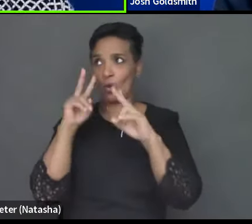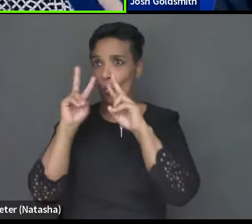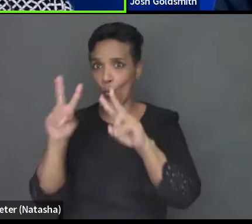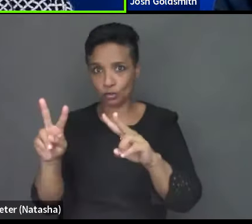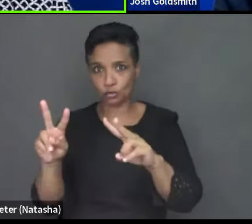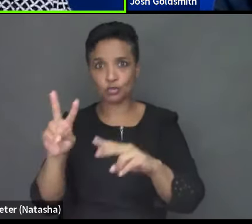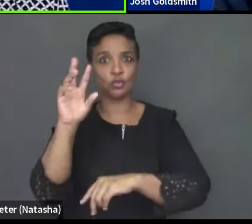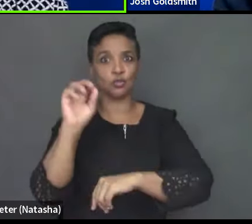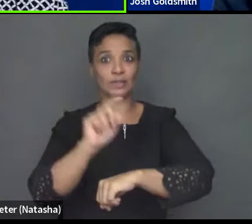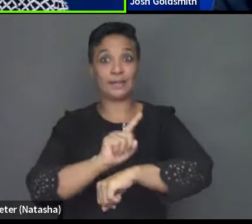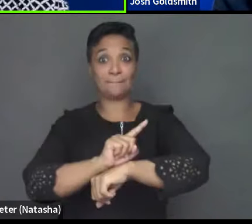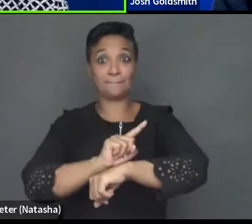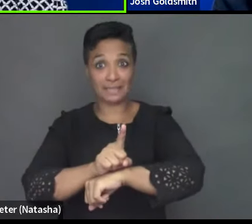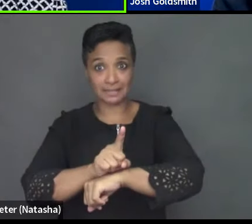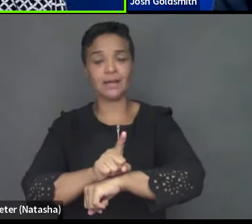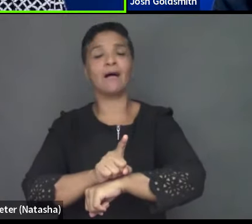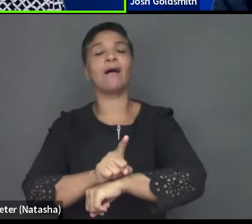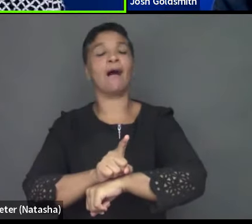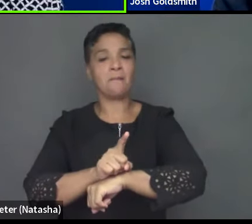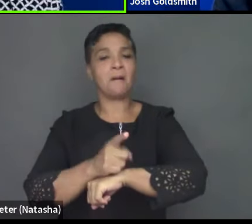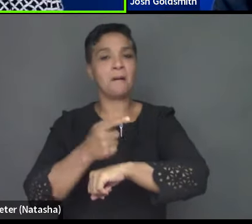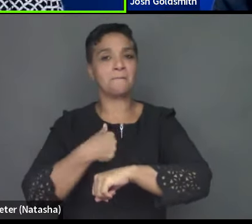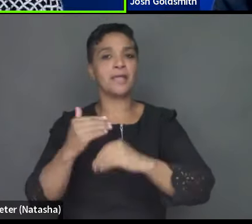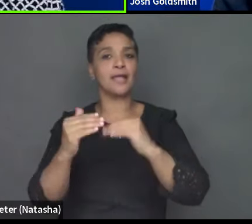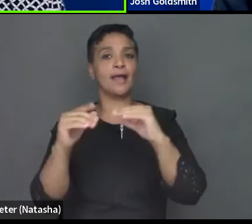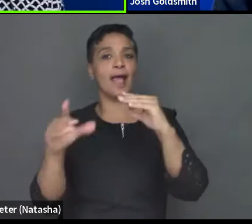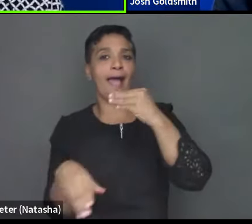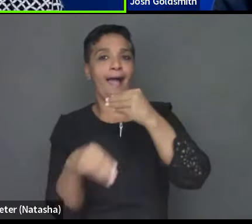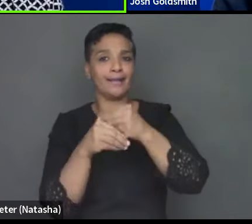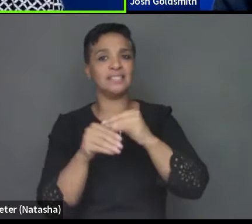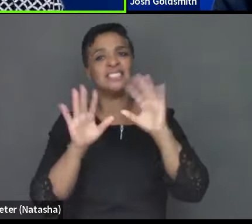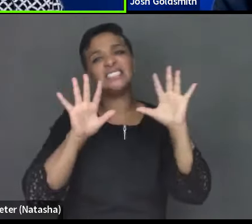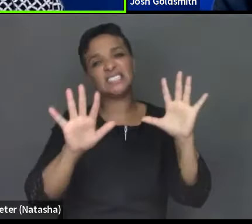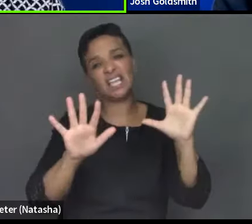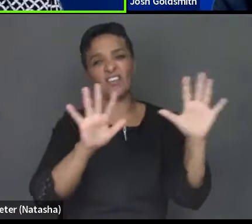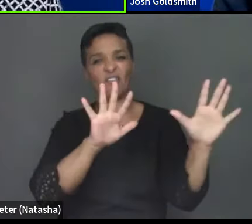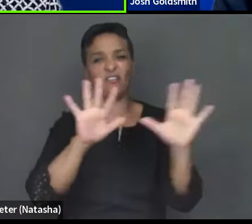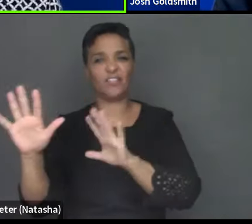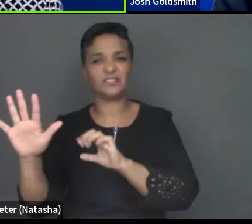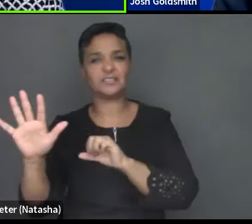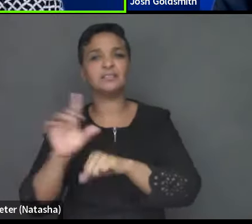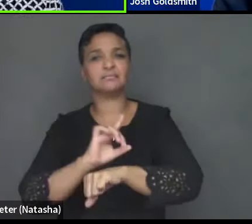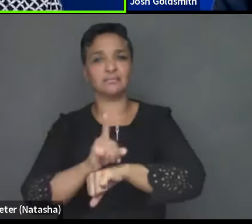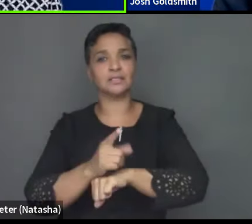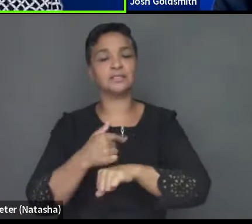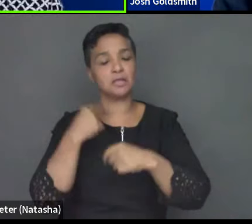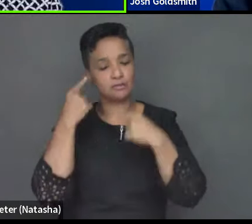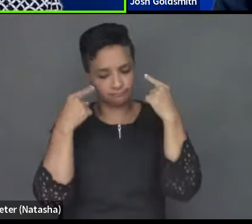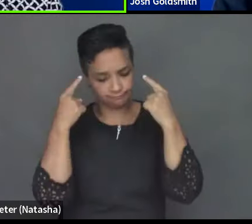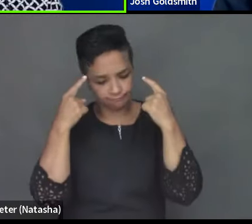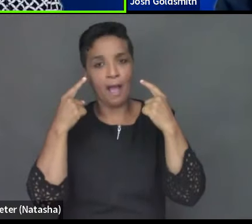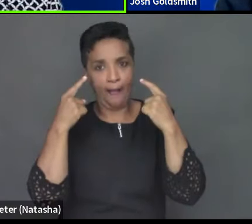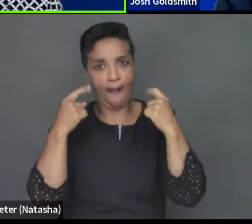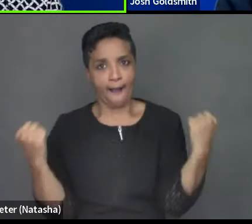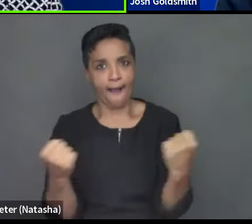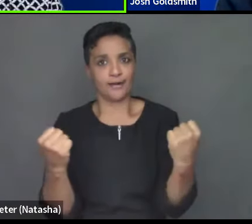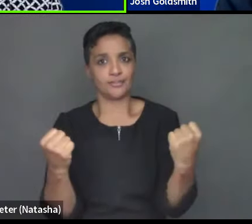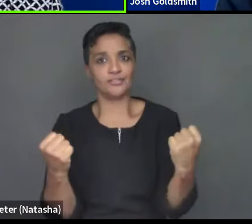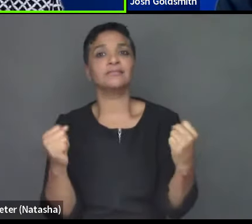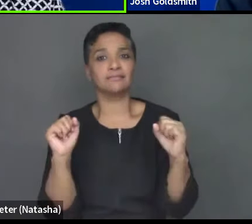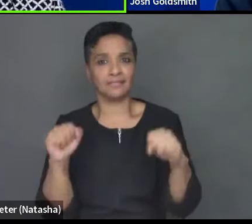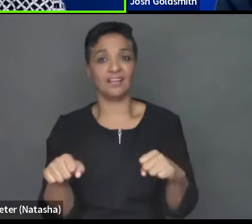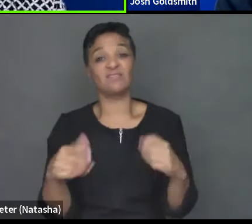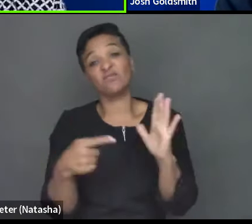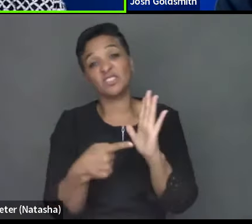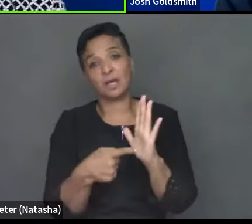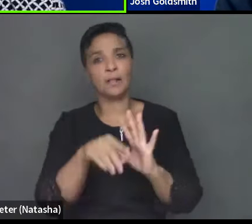minutes, I'm going to take another 10, 15 minutes to start taking action. So it could be implementing what you learned. It could